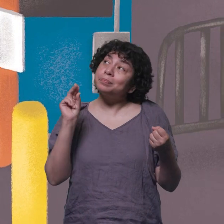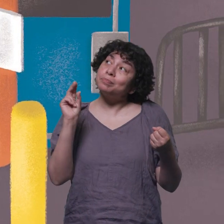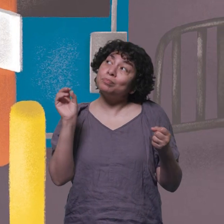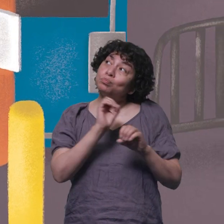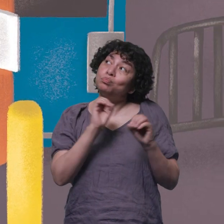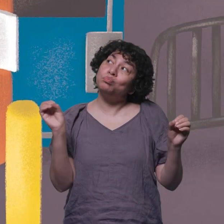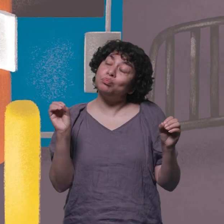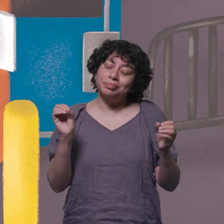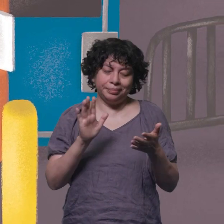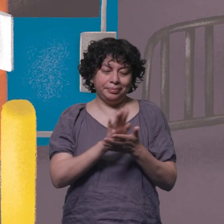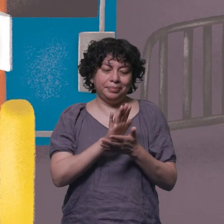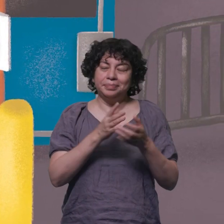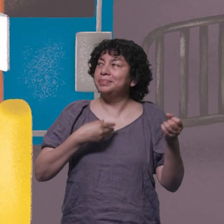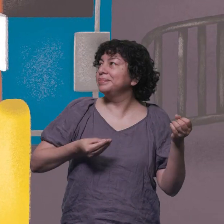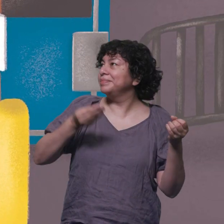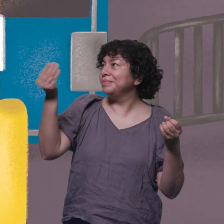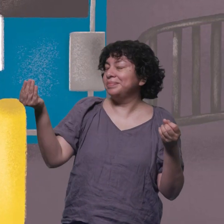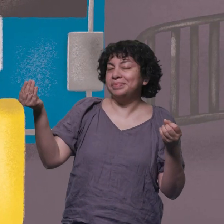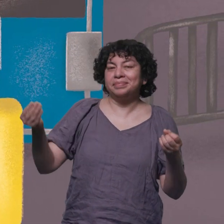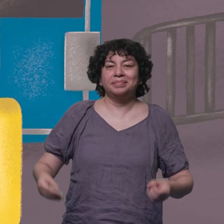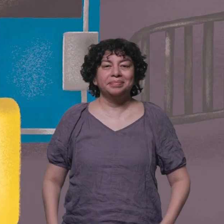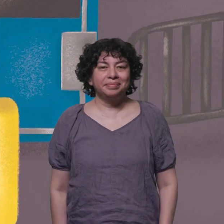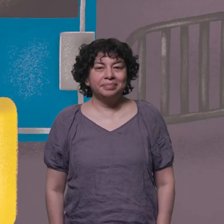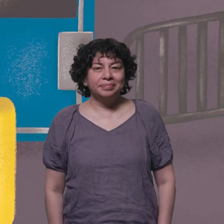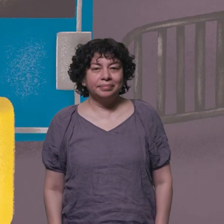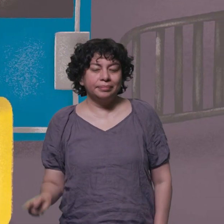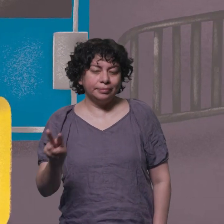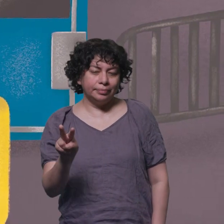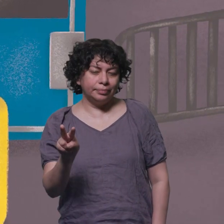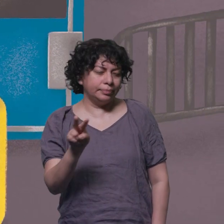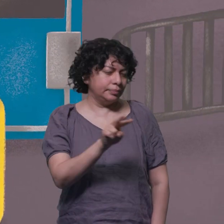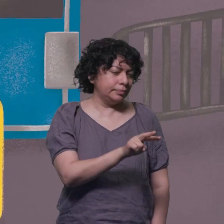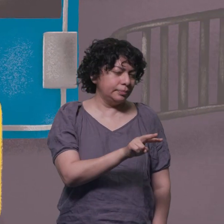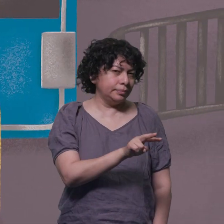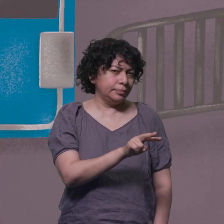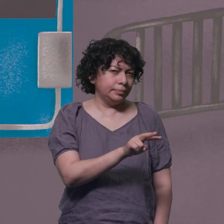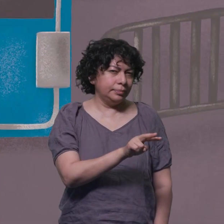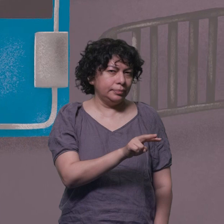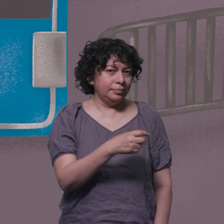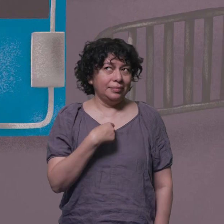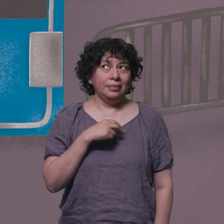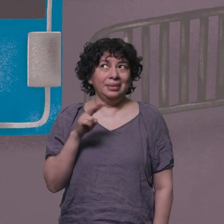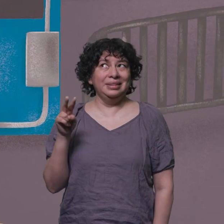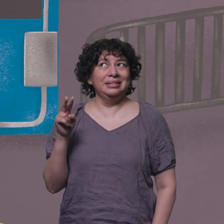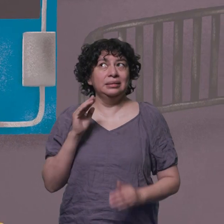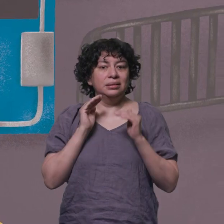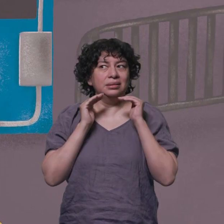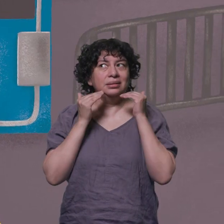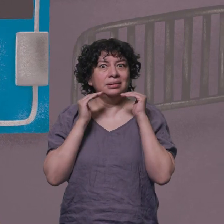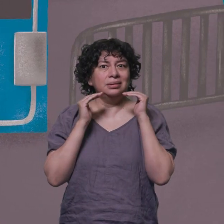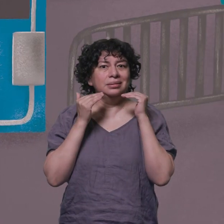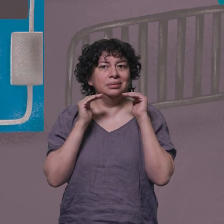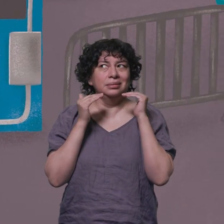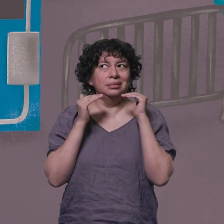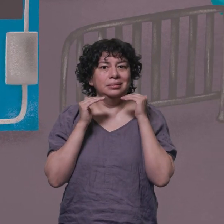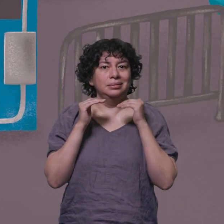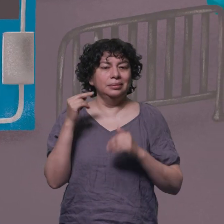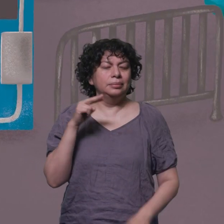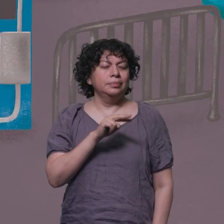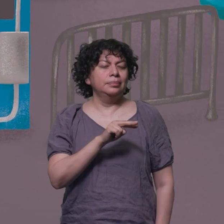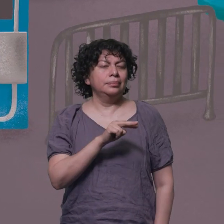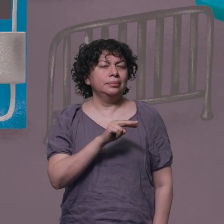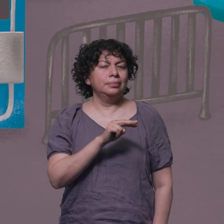officer, she says, handing him the documents. He glances past my mom, and I give him an awkward smile as he identifies